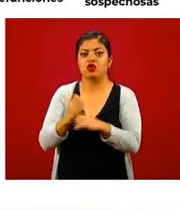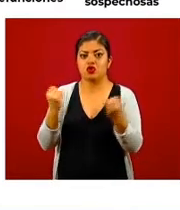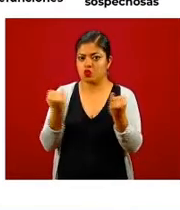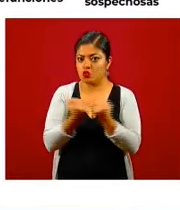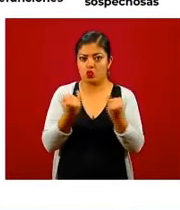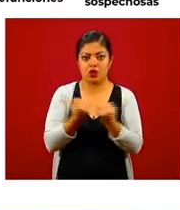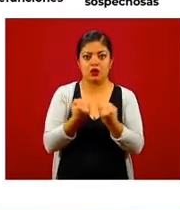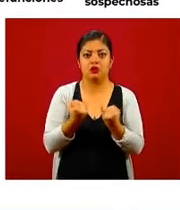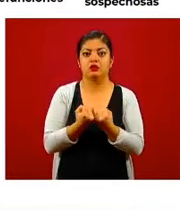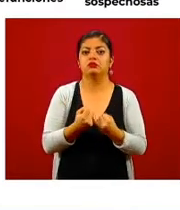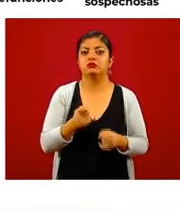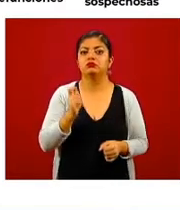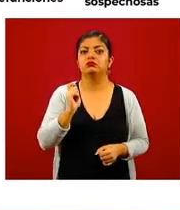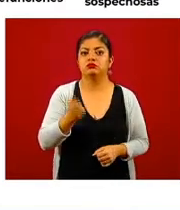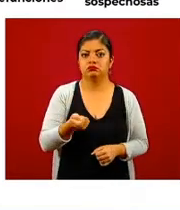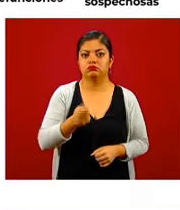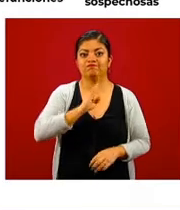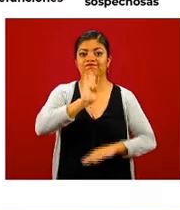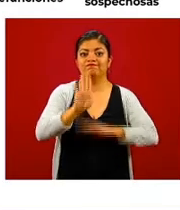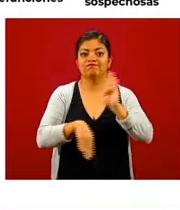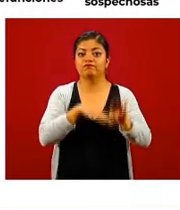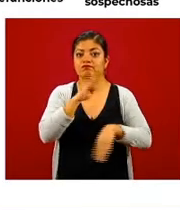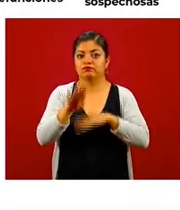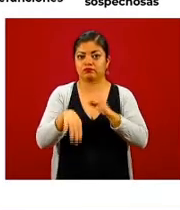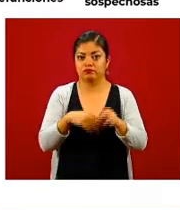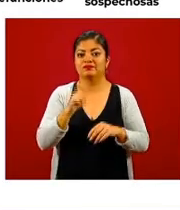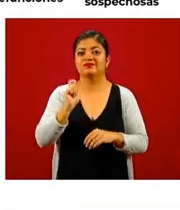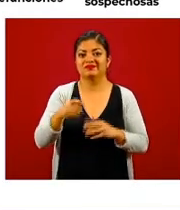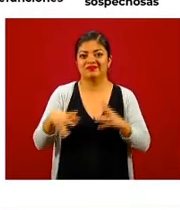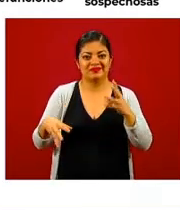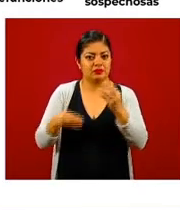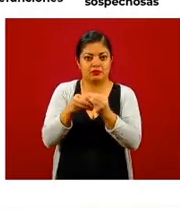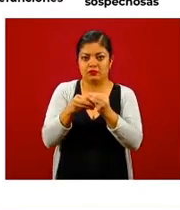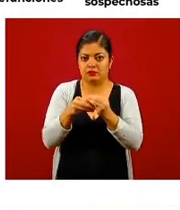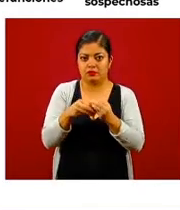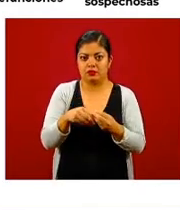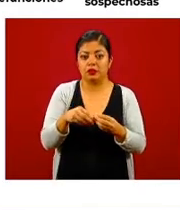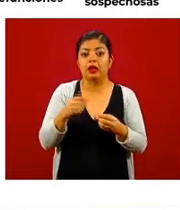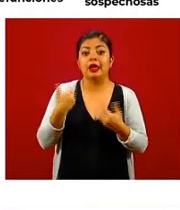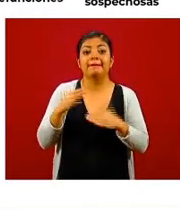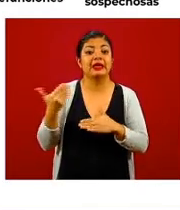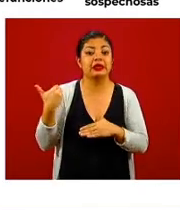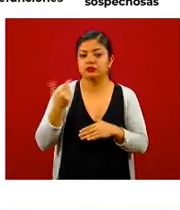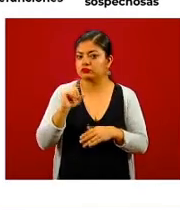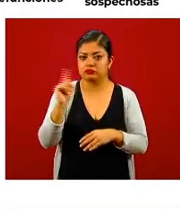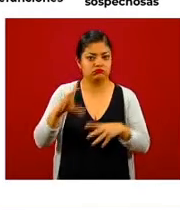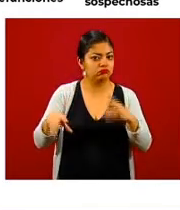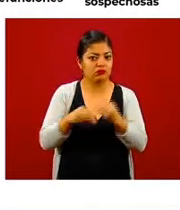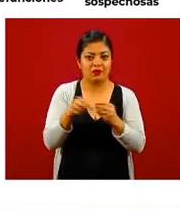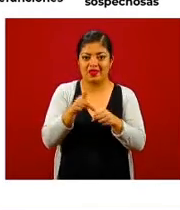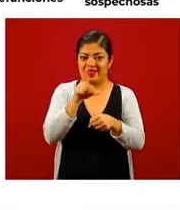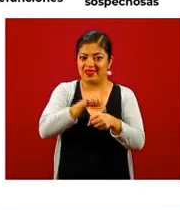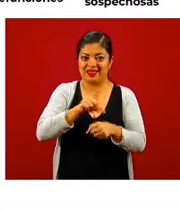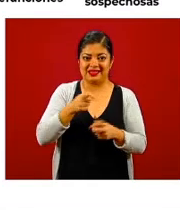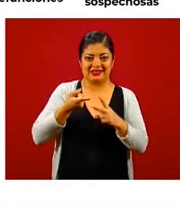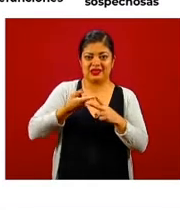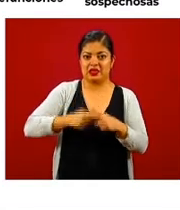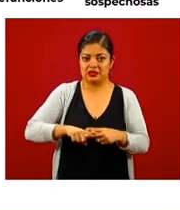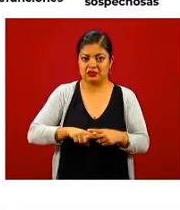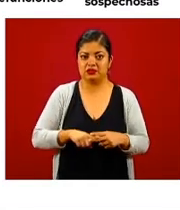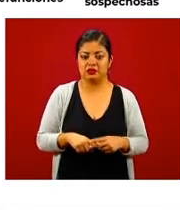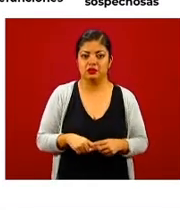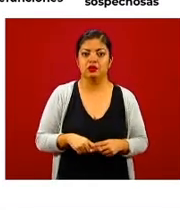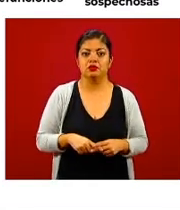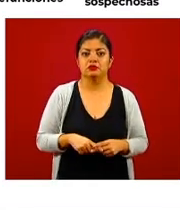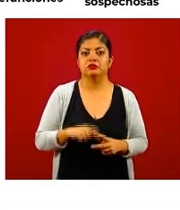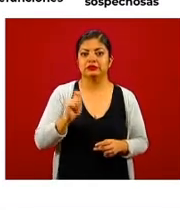information distributed by state. You can see that these are the cumulative deaths